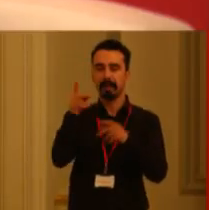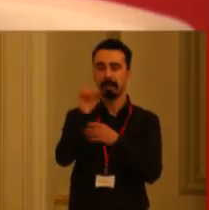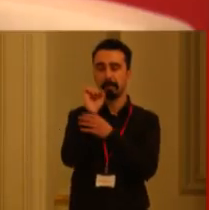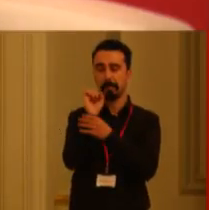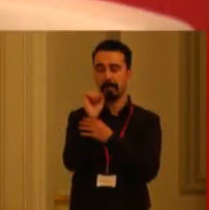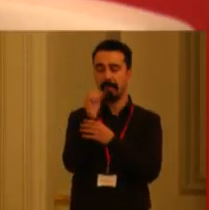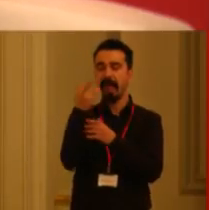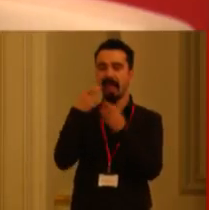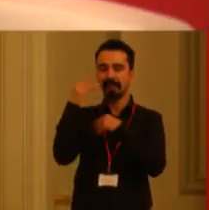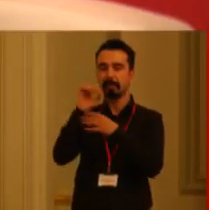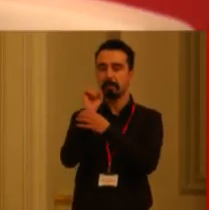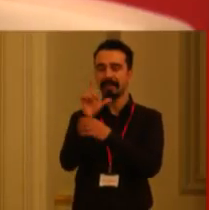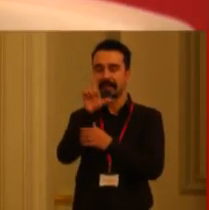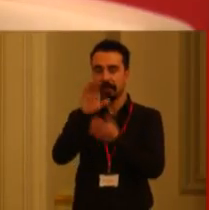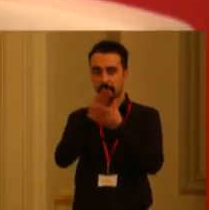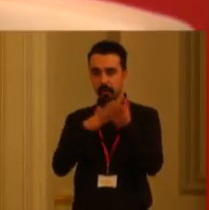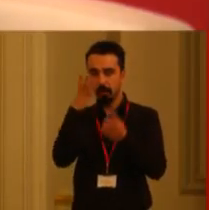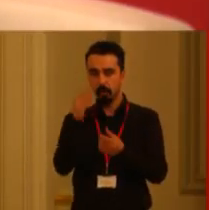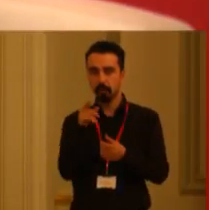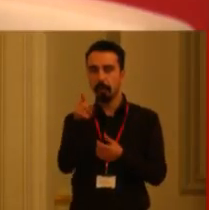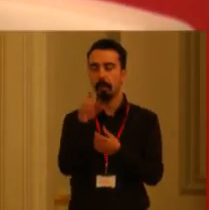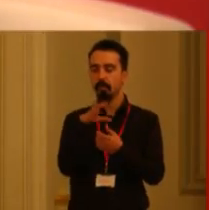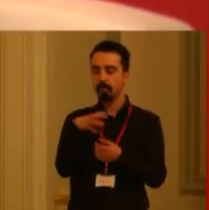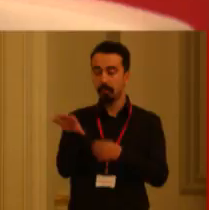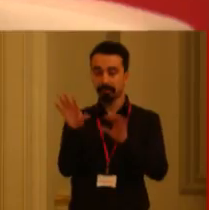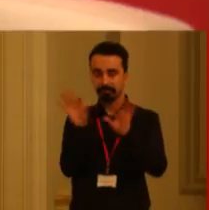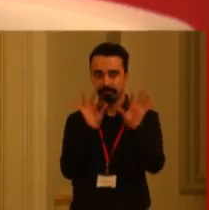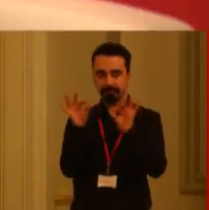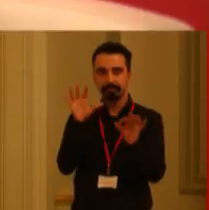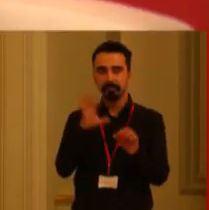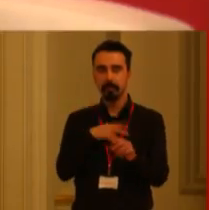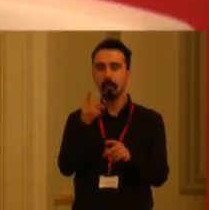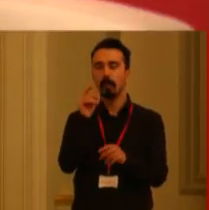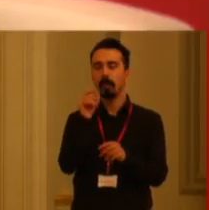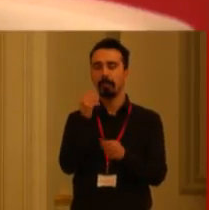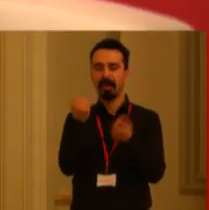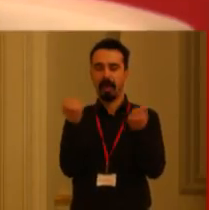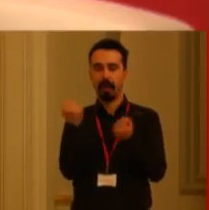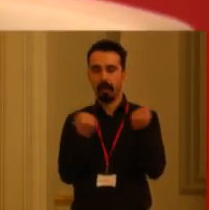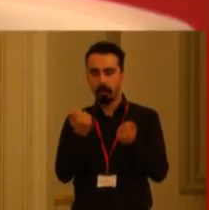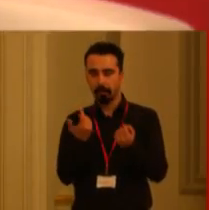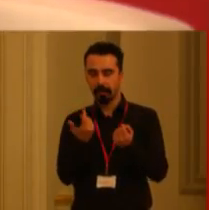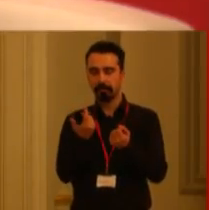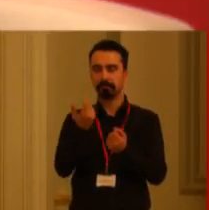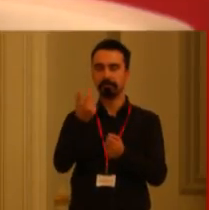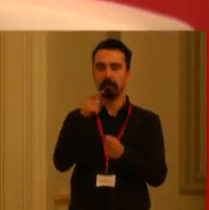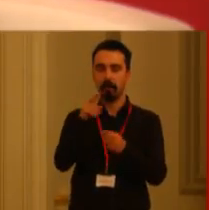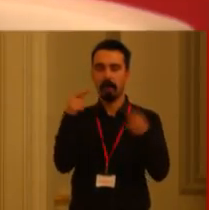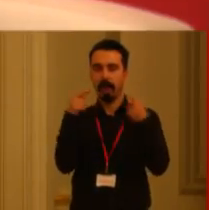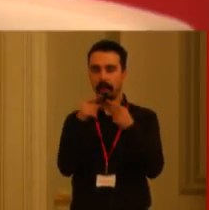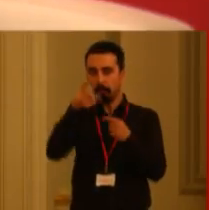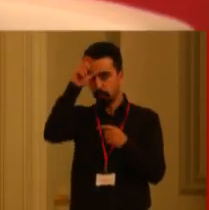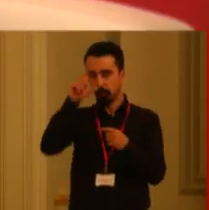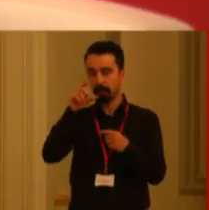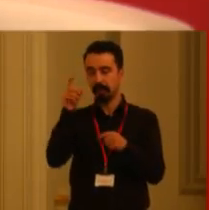Ankara, Izmir, Sakarya, Eskişehir. If you attend one of these vocational schools and then if you further